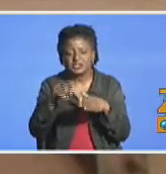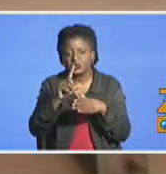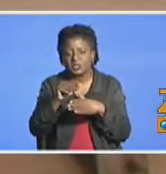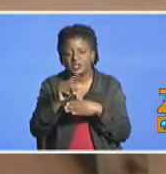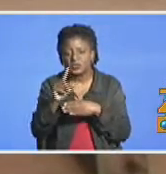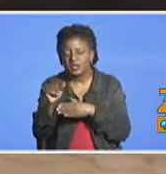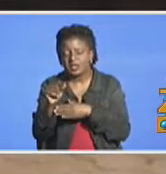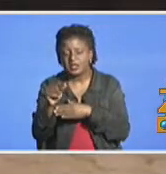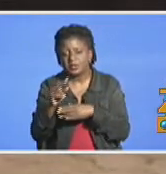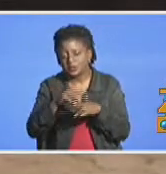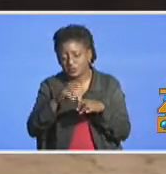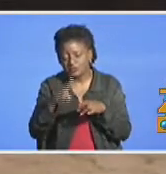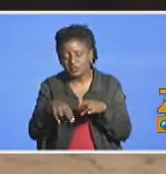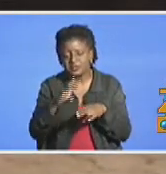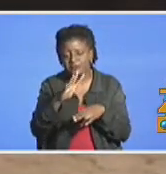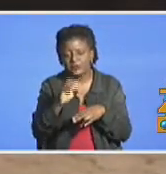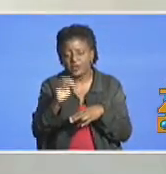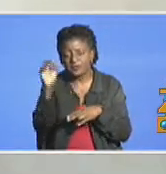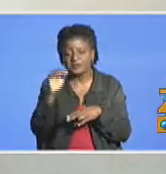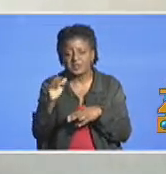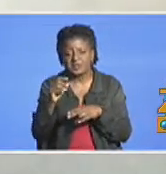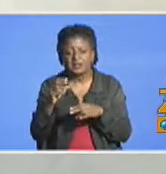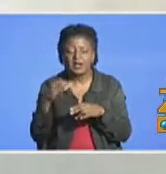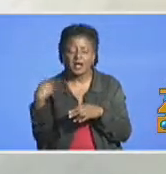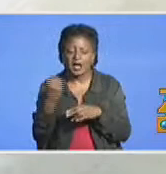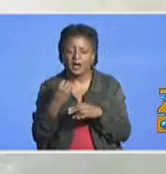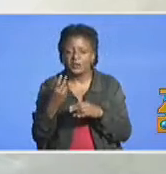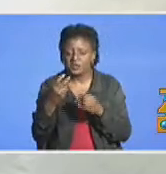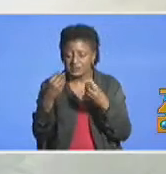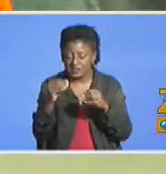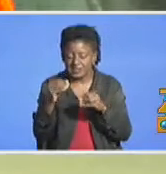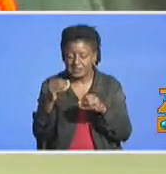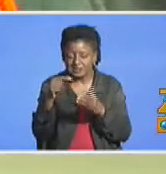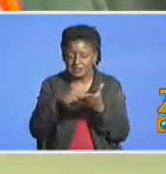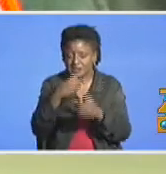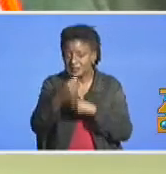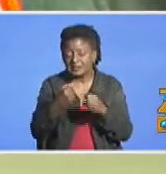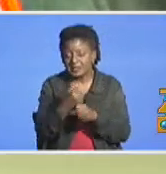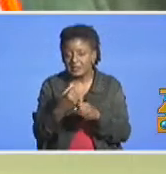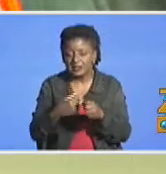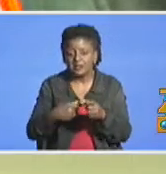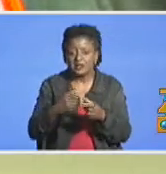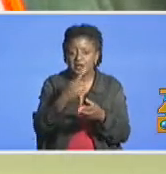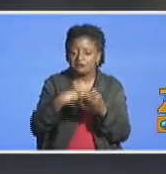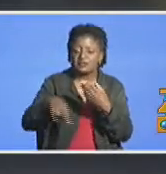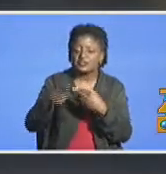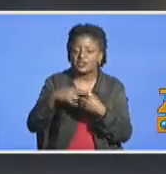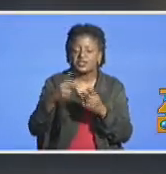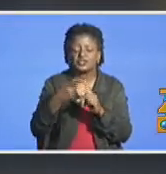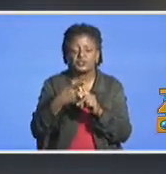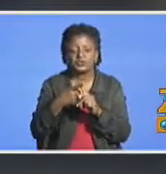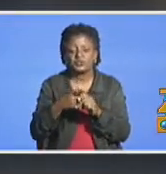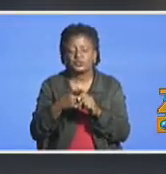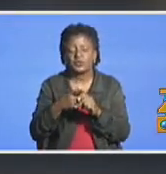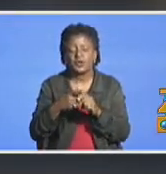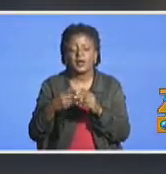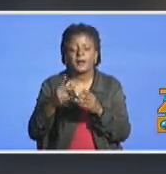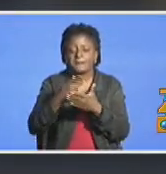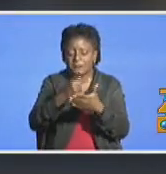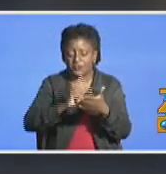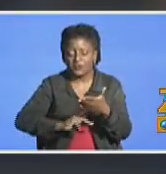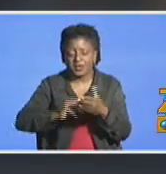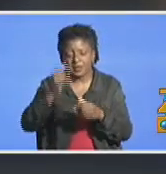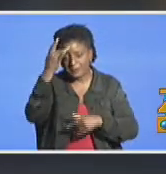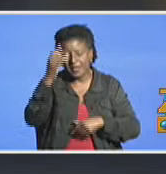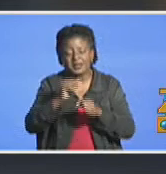40%. However, our sales in 2021 are trending back to the pre-pandemic numbers. So we've definitely seen an uptick in the past couple of